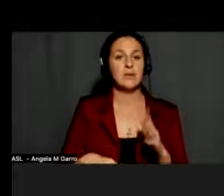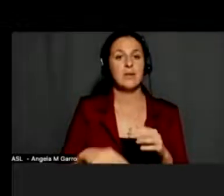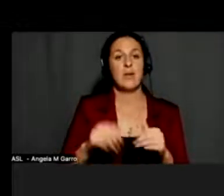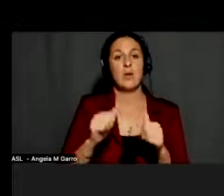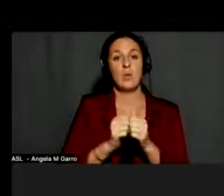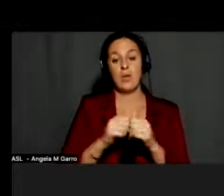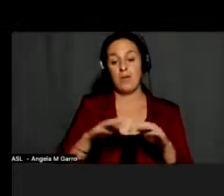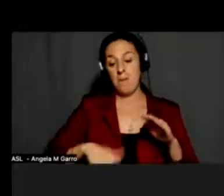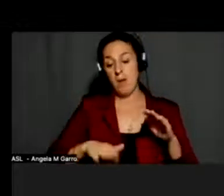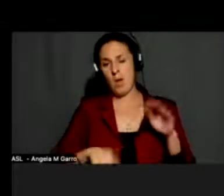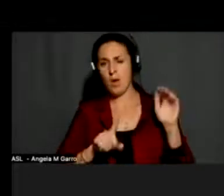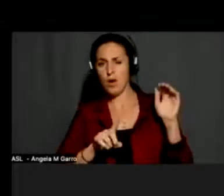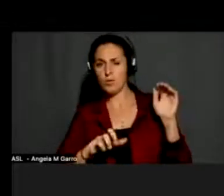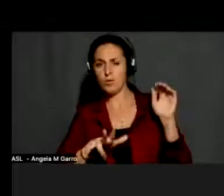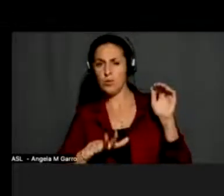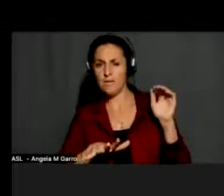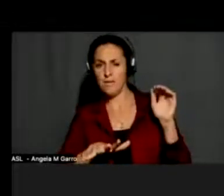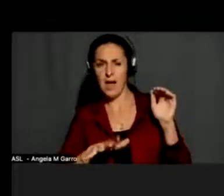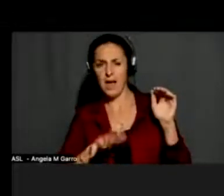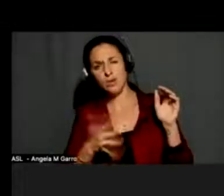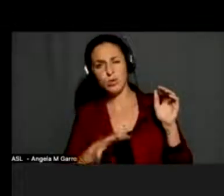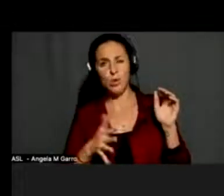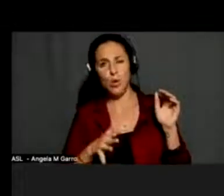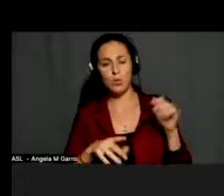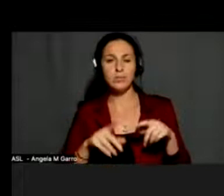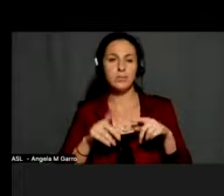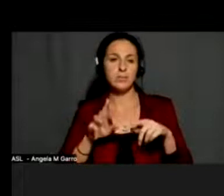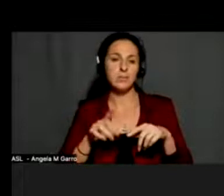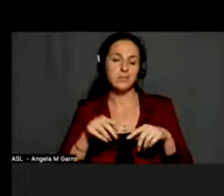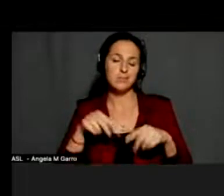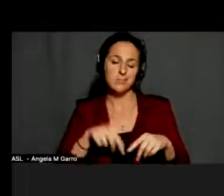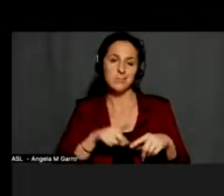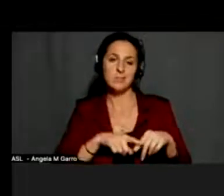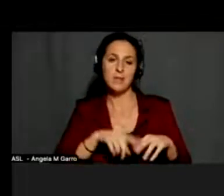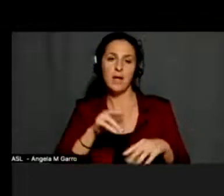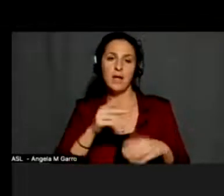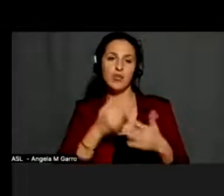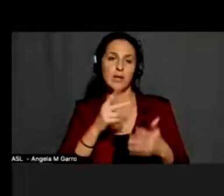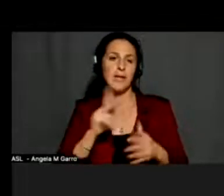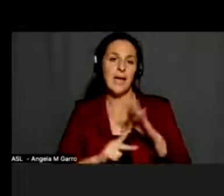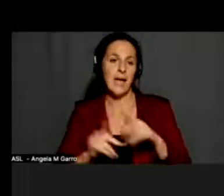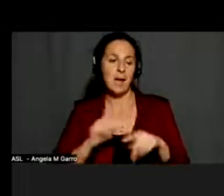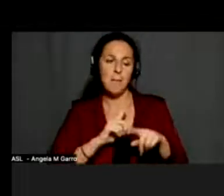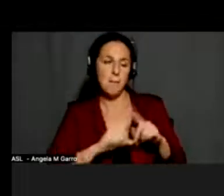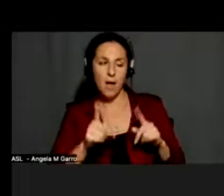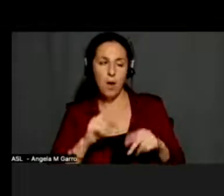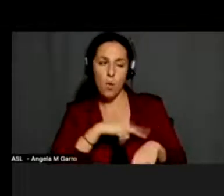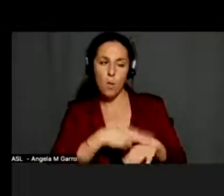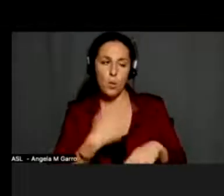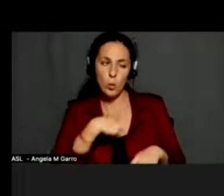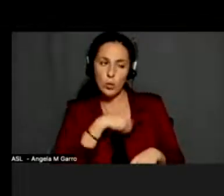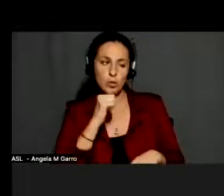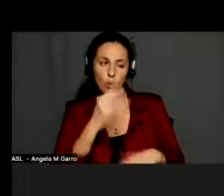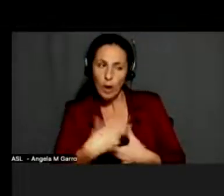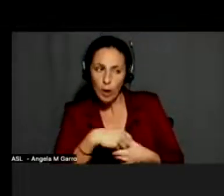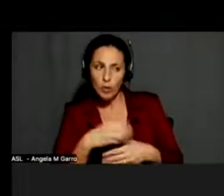of 125 or so in terms of pre-K, which normally we don't include in the numbers, but you've